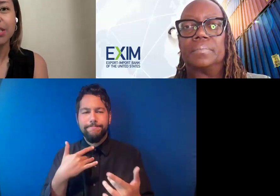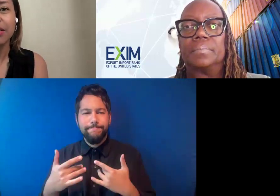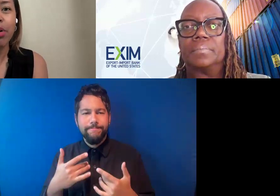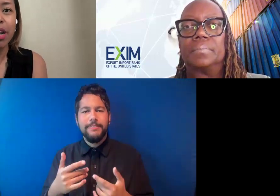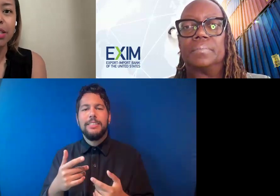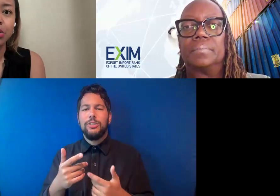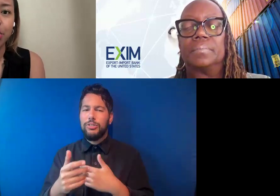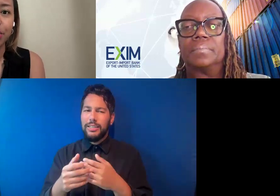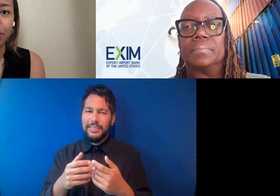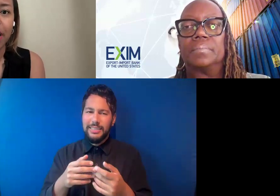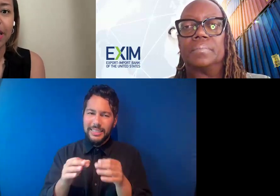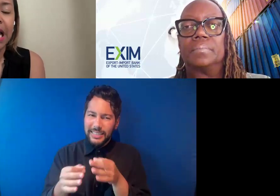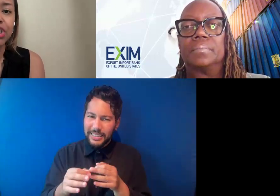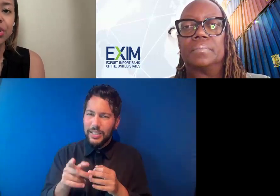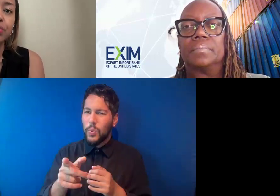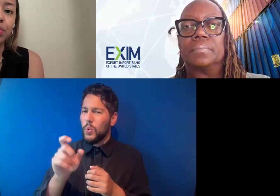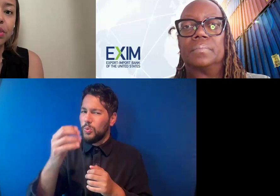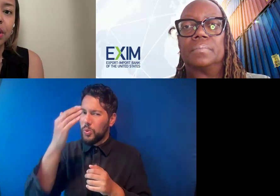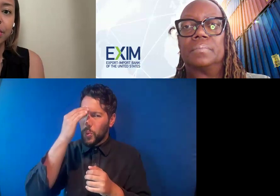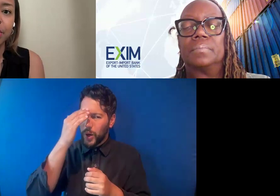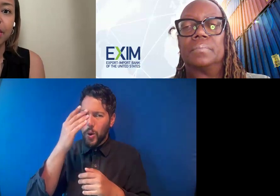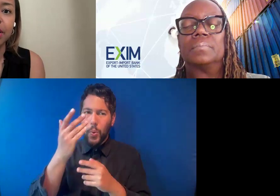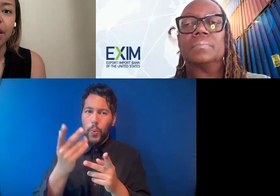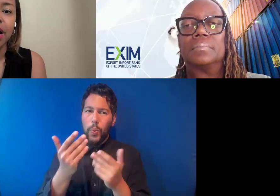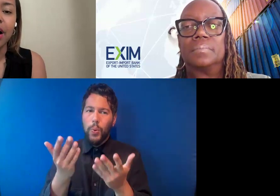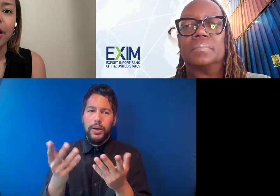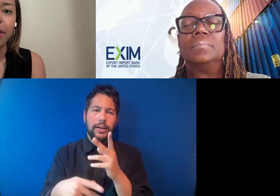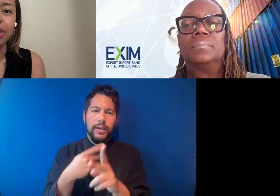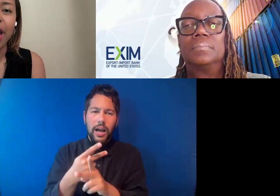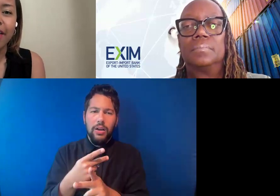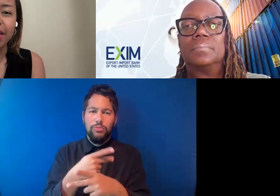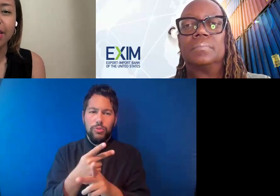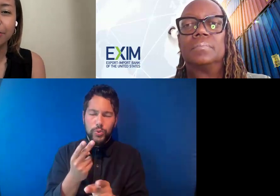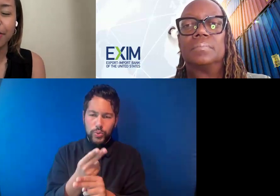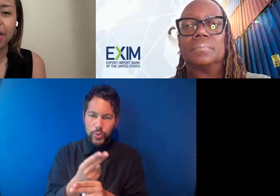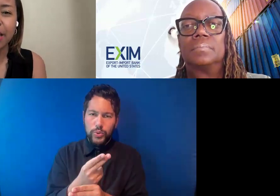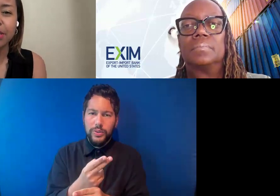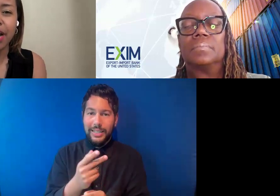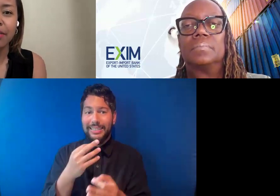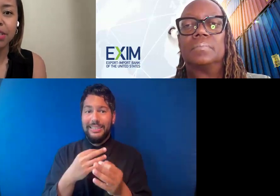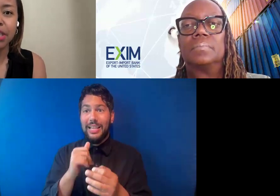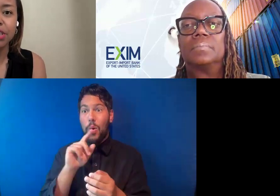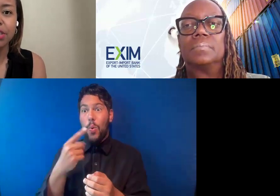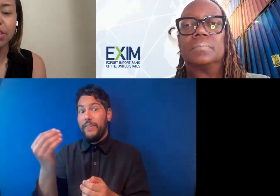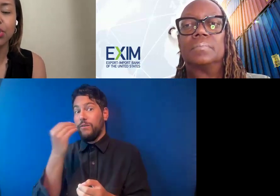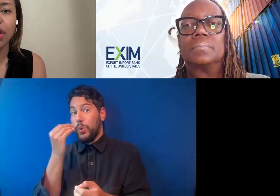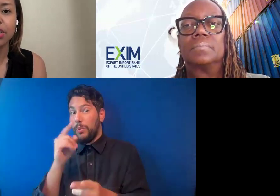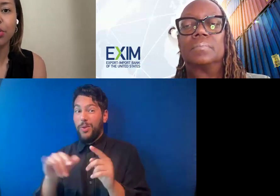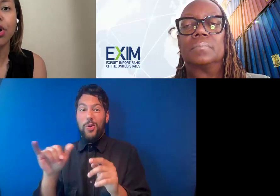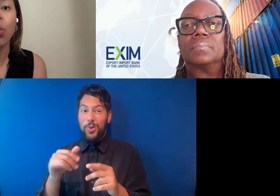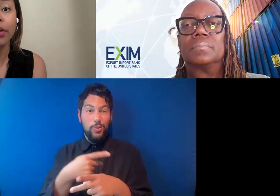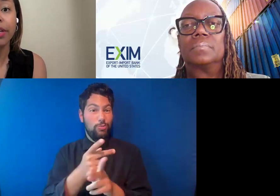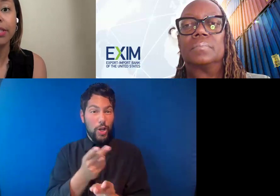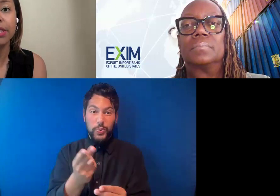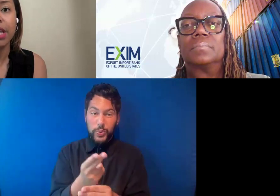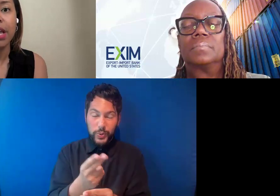need to be conscious of products that you put in your body, not just the foods that you eat. And so having different types of conversations and